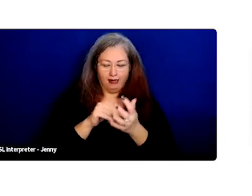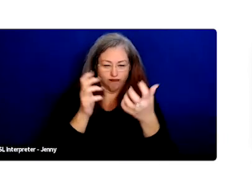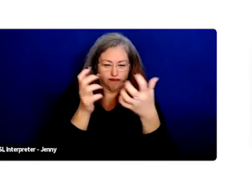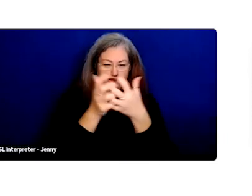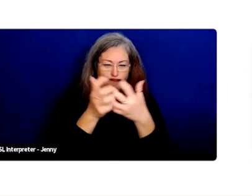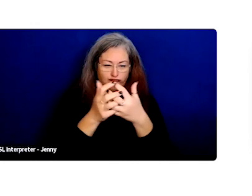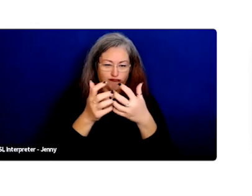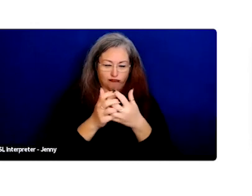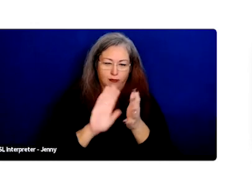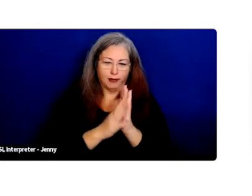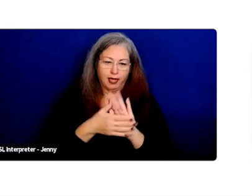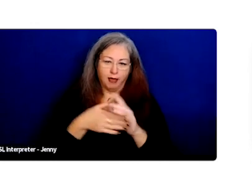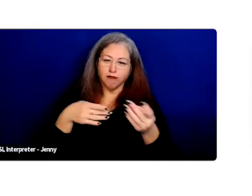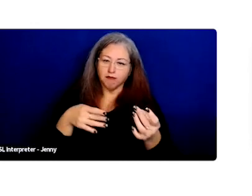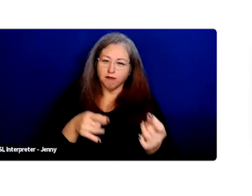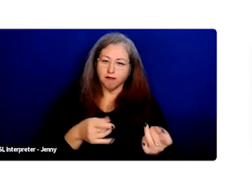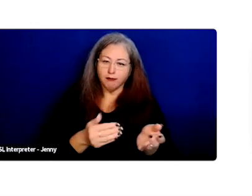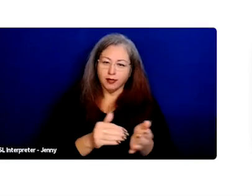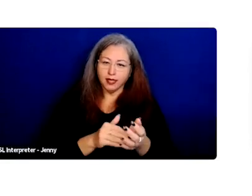itself.